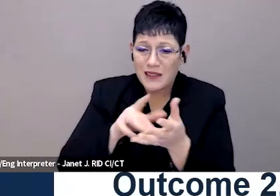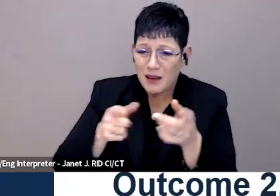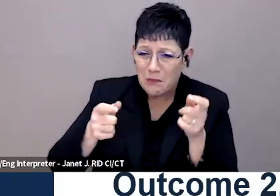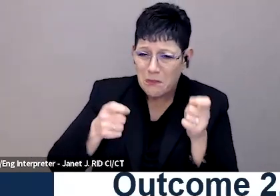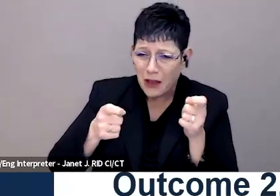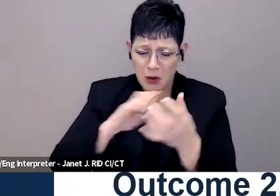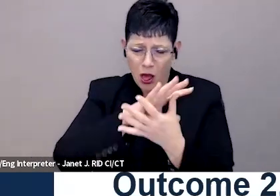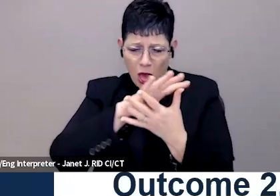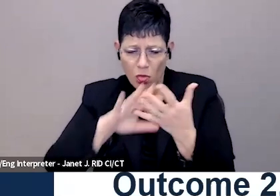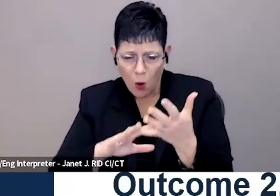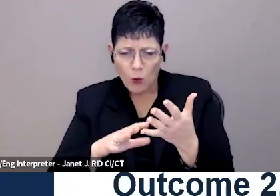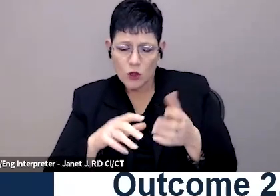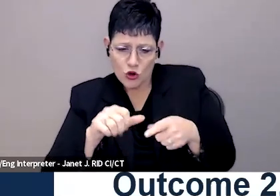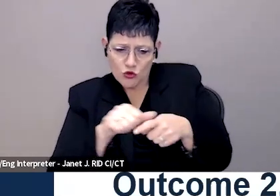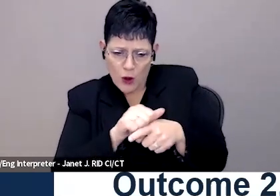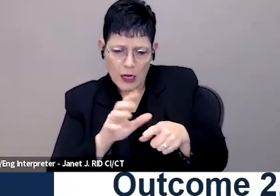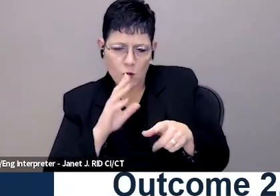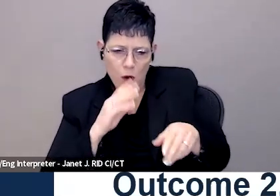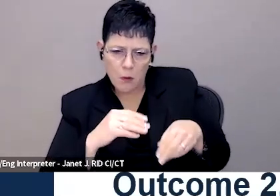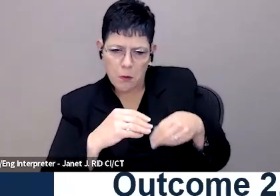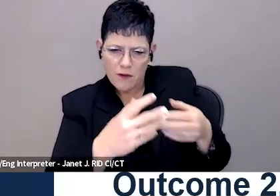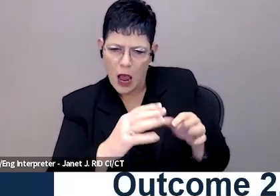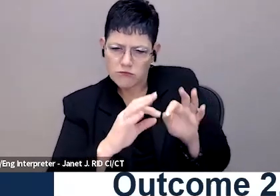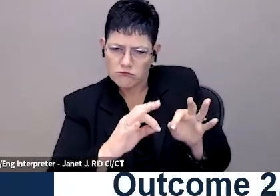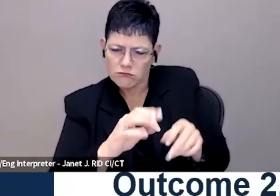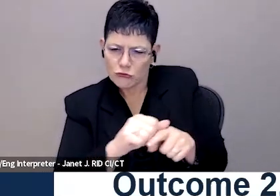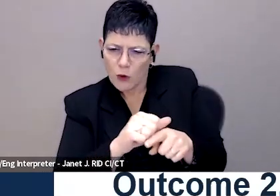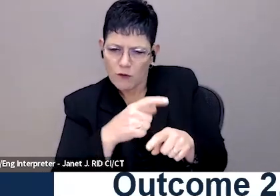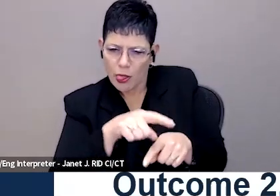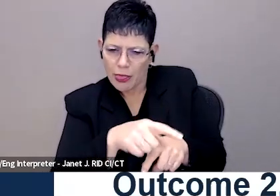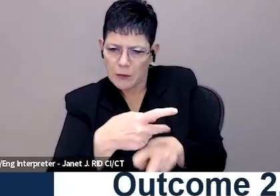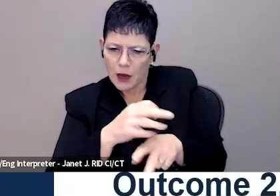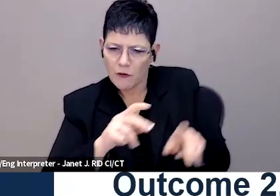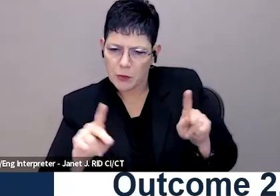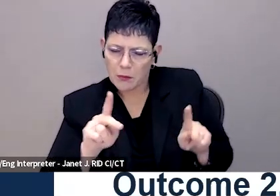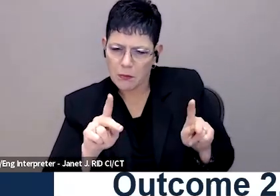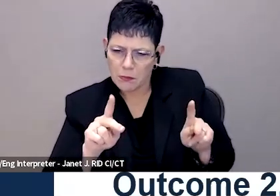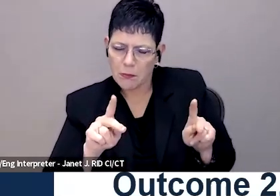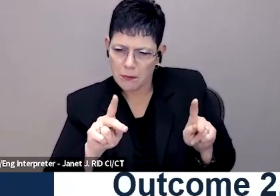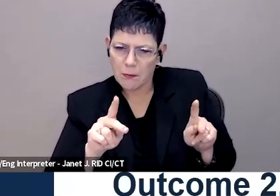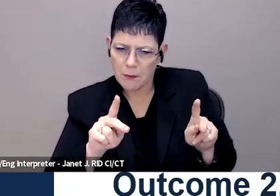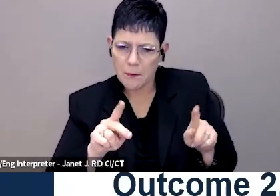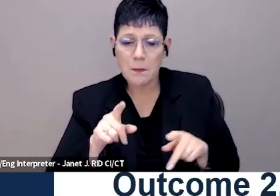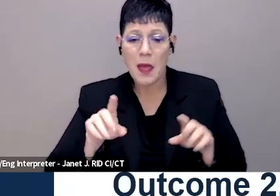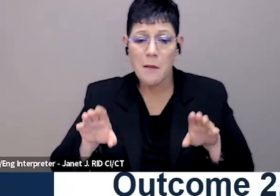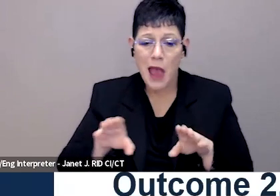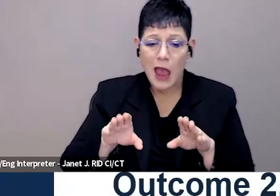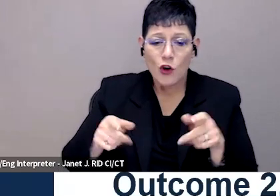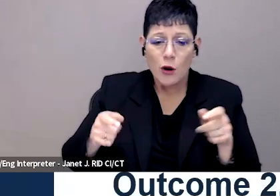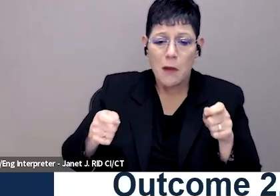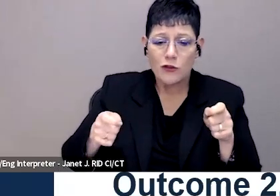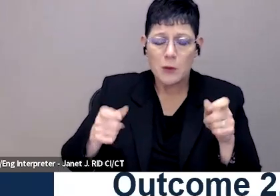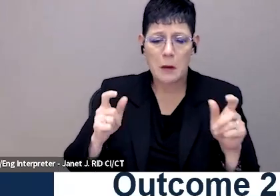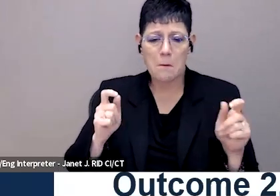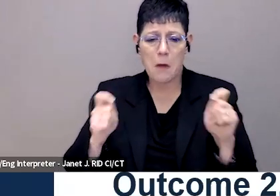that will help train family caregivers in medical nursing tasks that they're performing. Behavioral and management and modification training will also